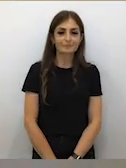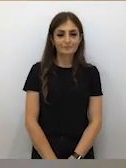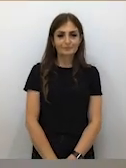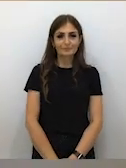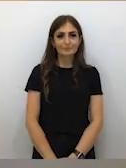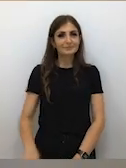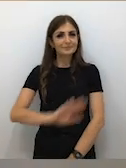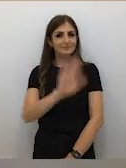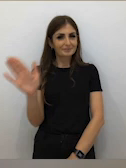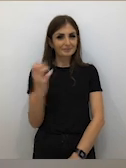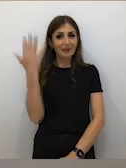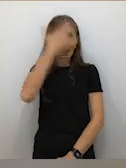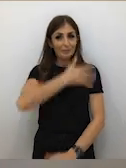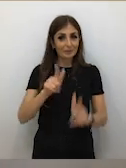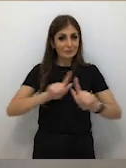Kayala.